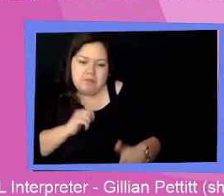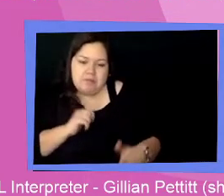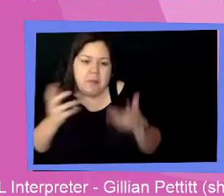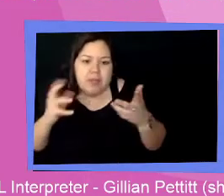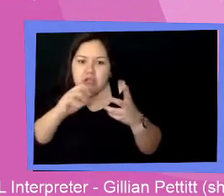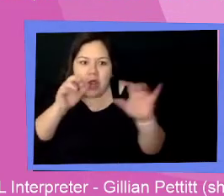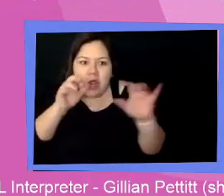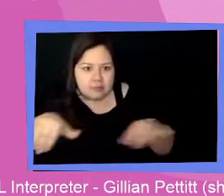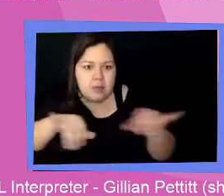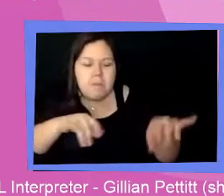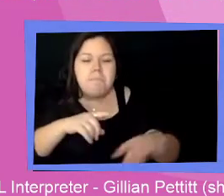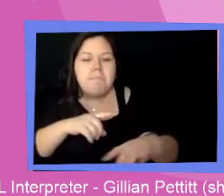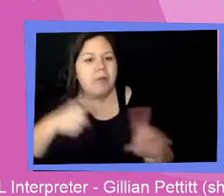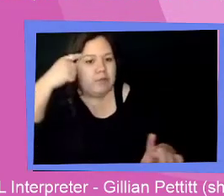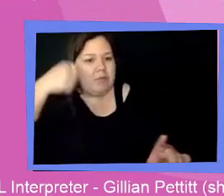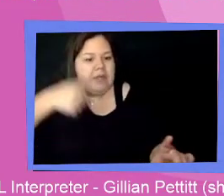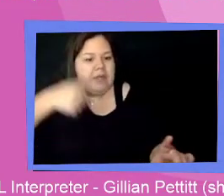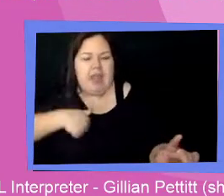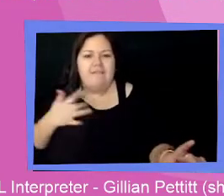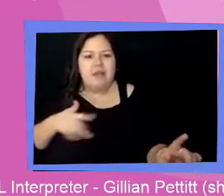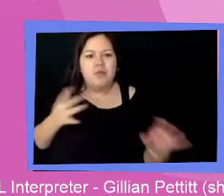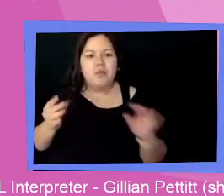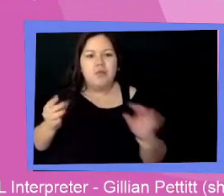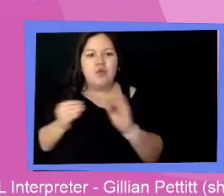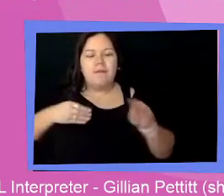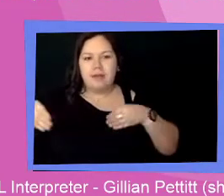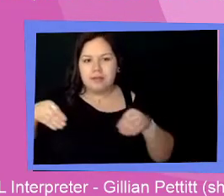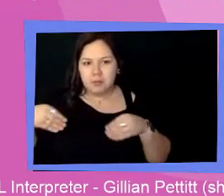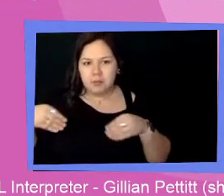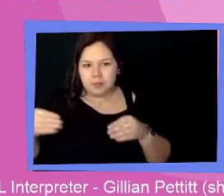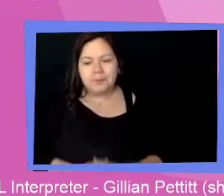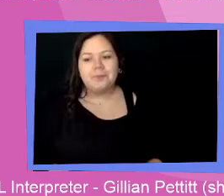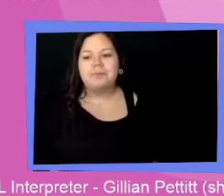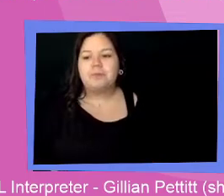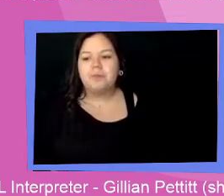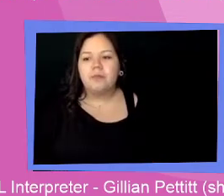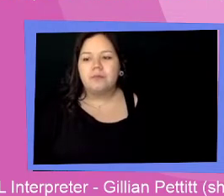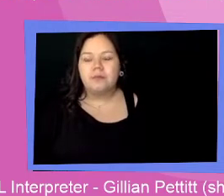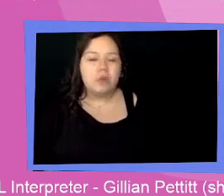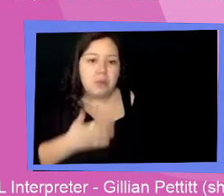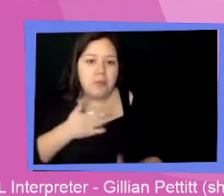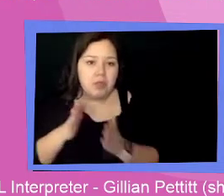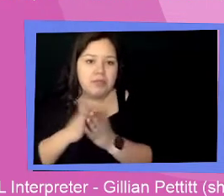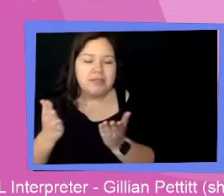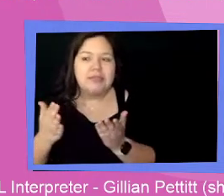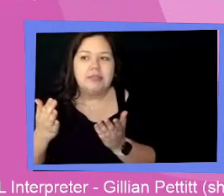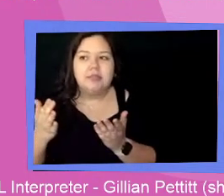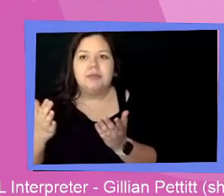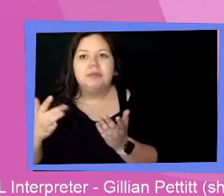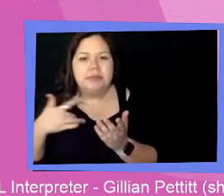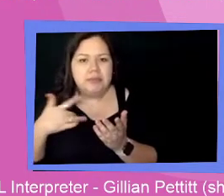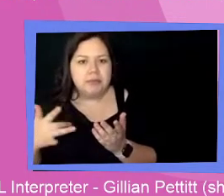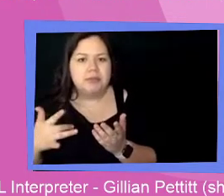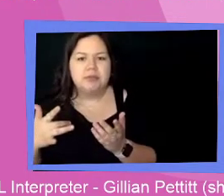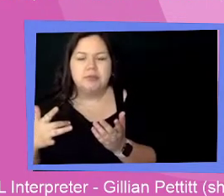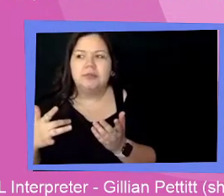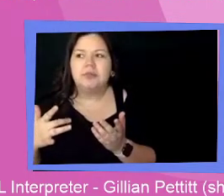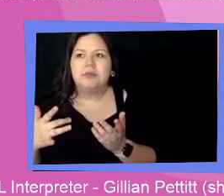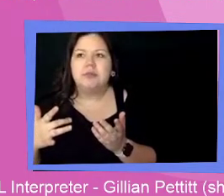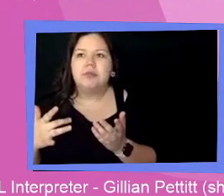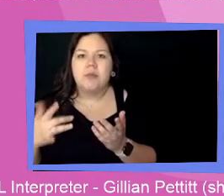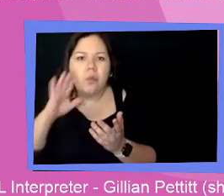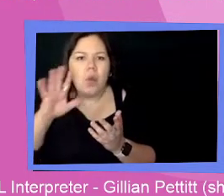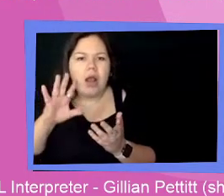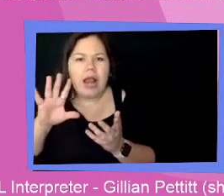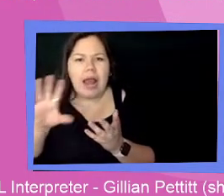that. And so I, in my books, I feel like it provides more variety